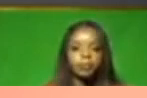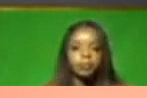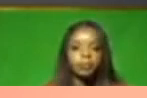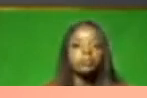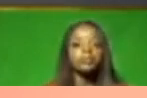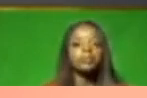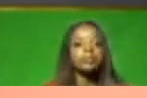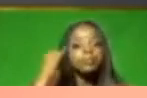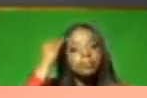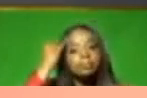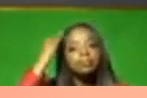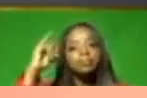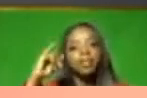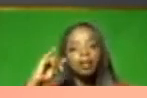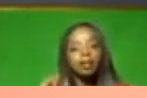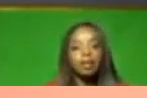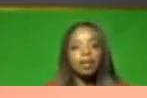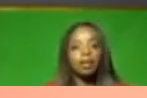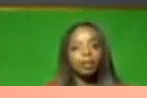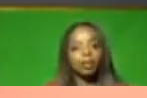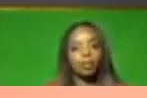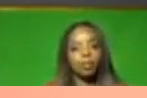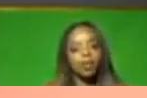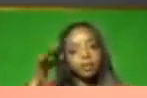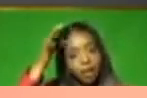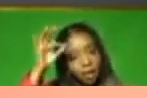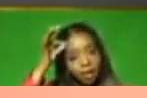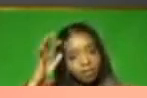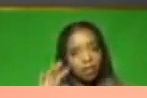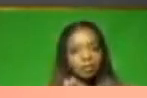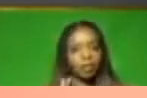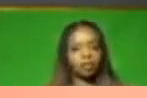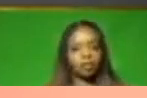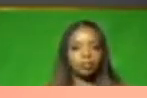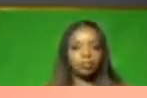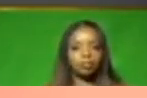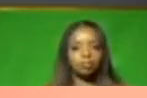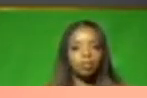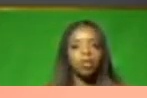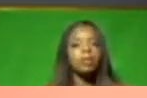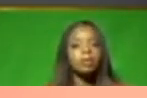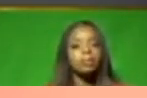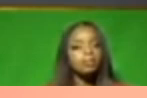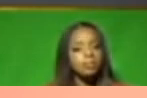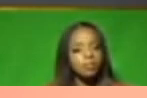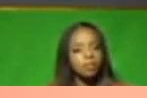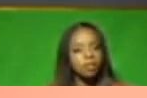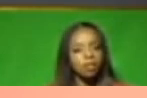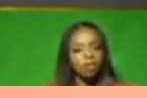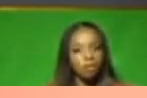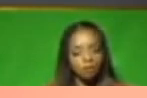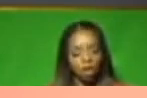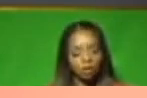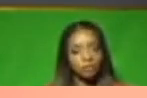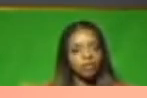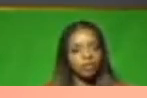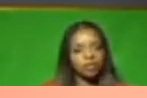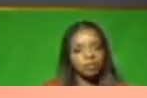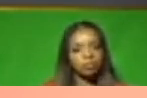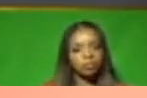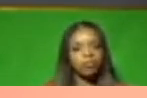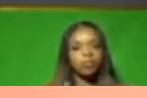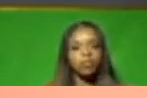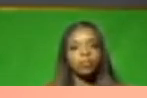together government, academia, civil society and industry to collectively drive South Africa's